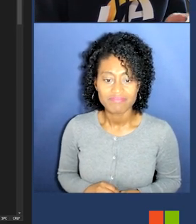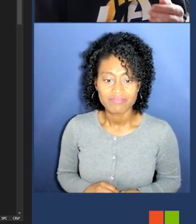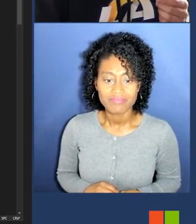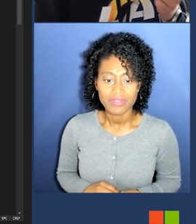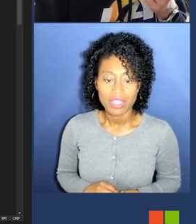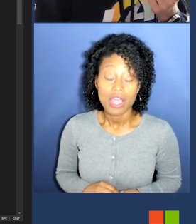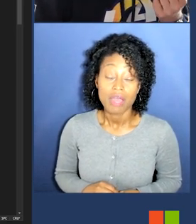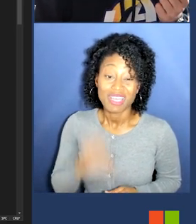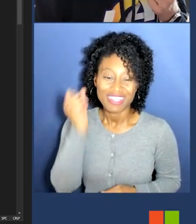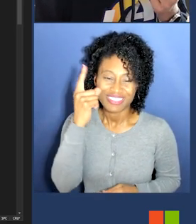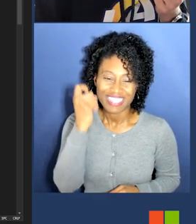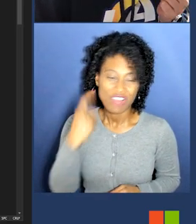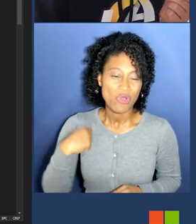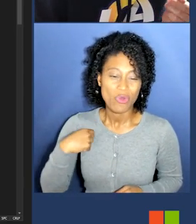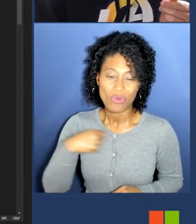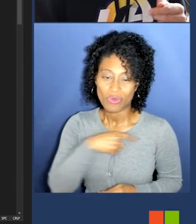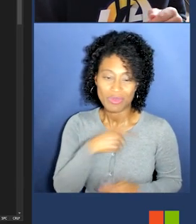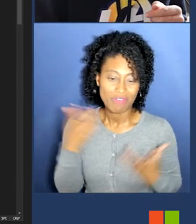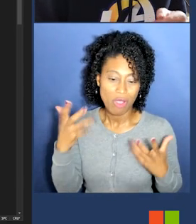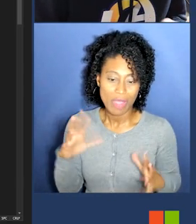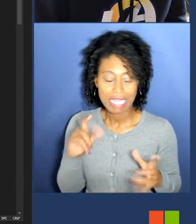pre-registered